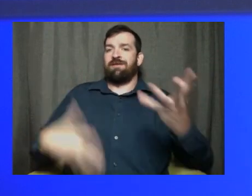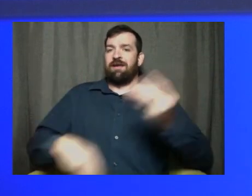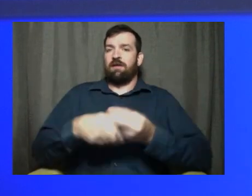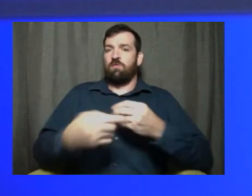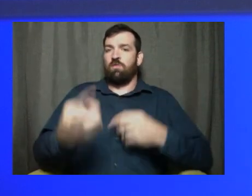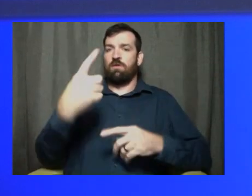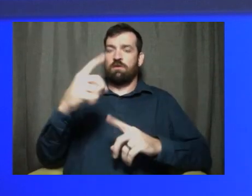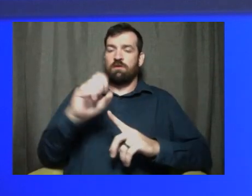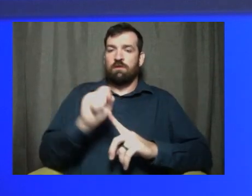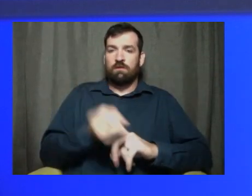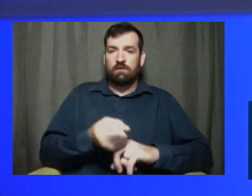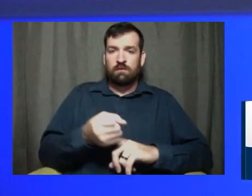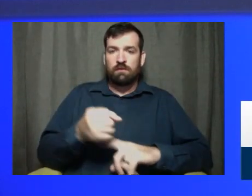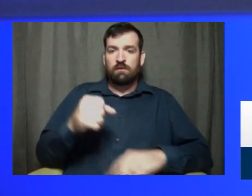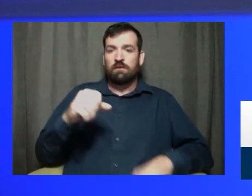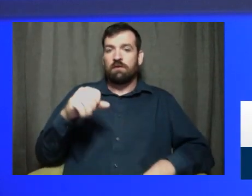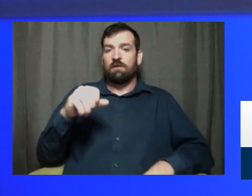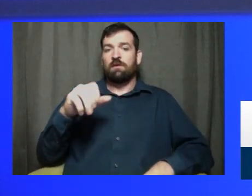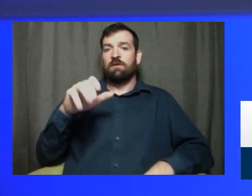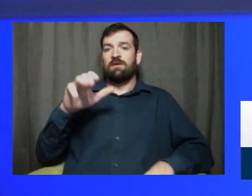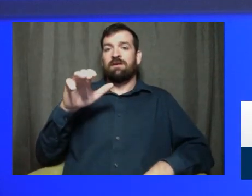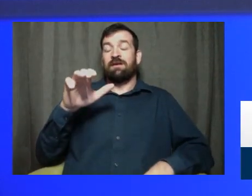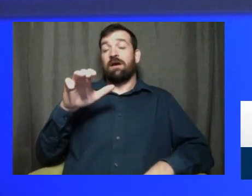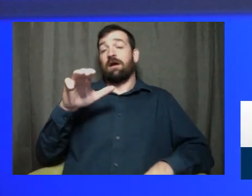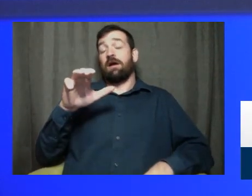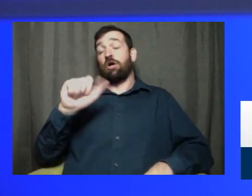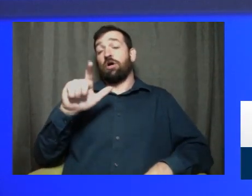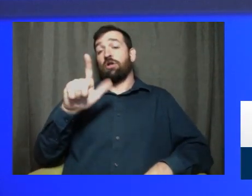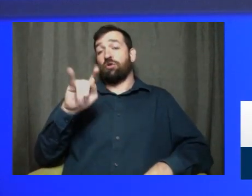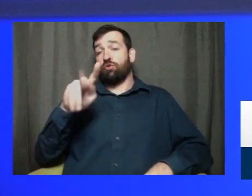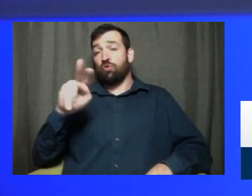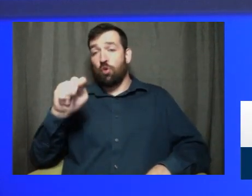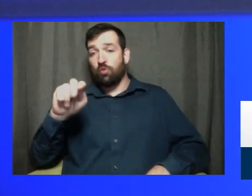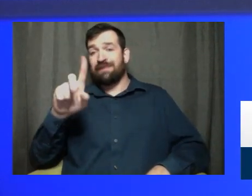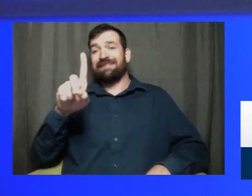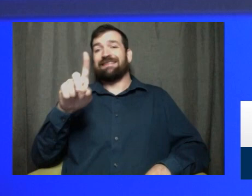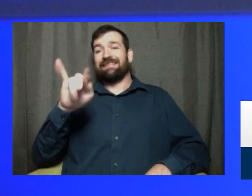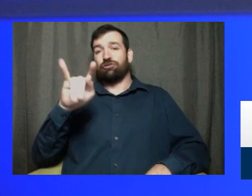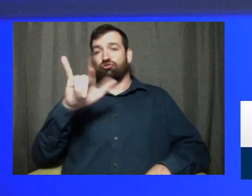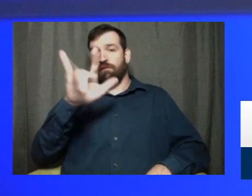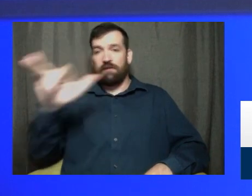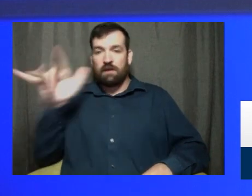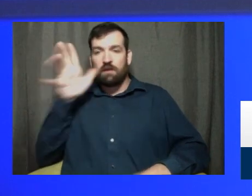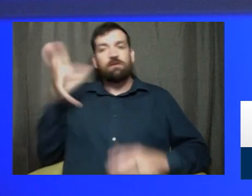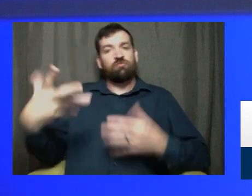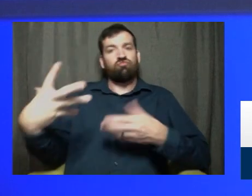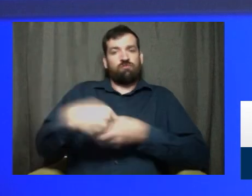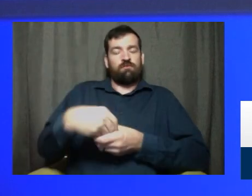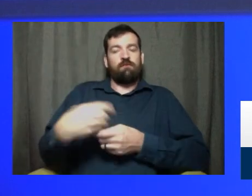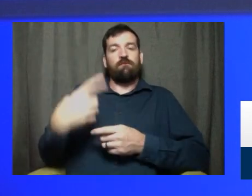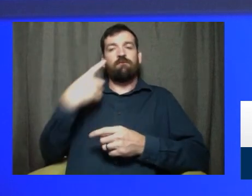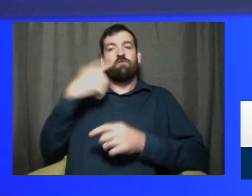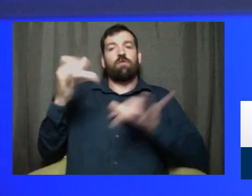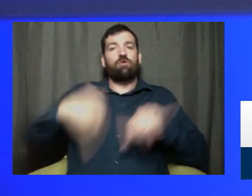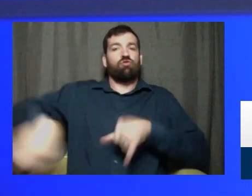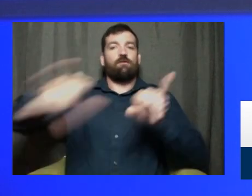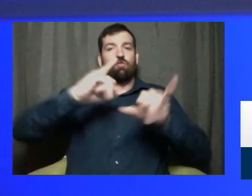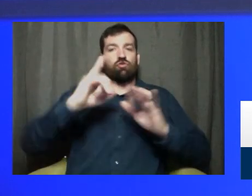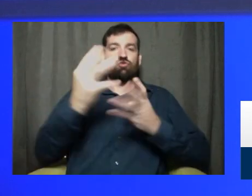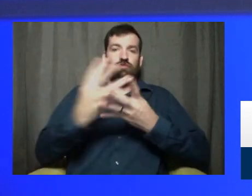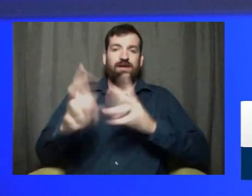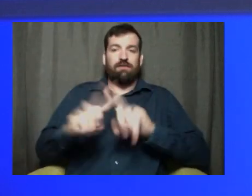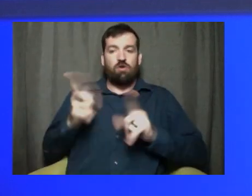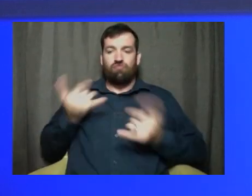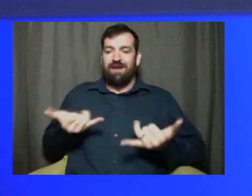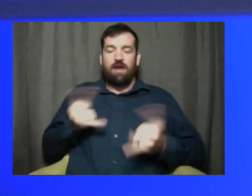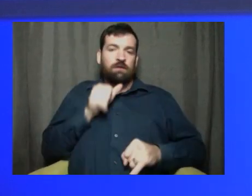X-linked Adreno Leukodystrophy, which is on that recommended universal screening panel, but that we don't do regularly